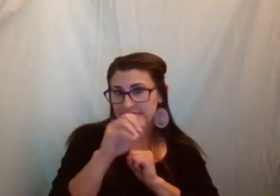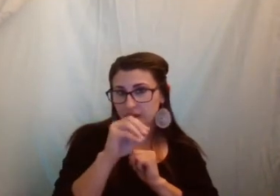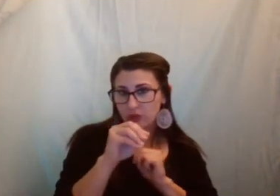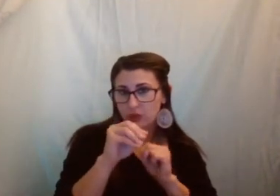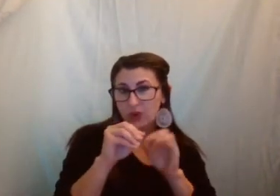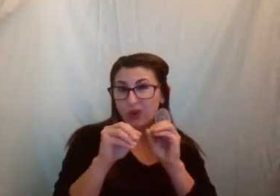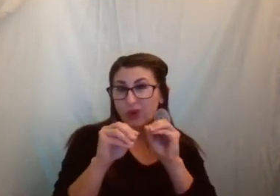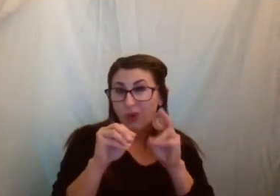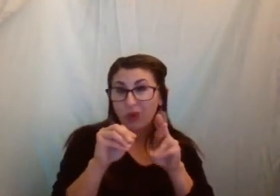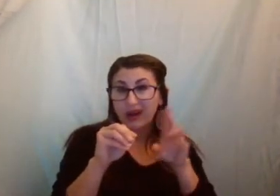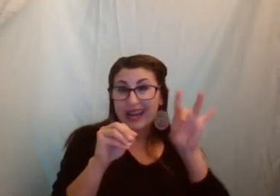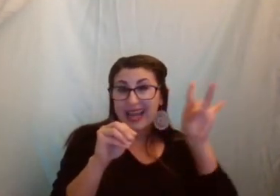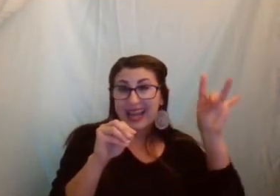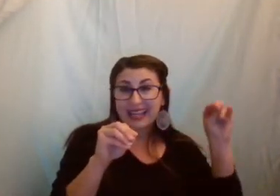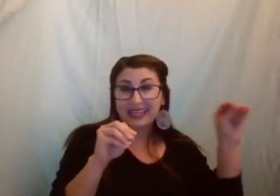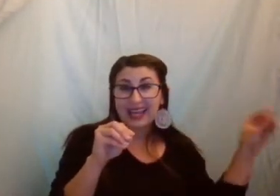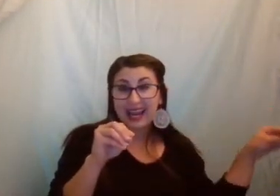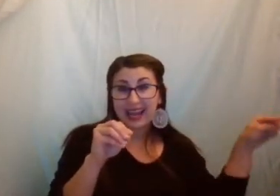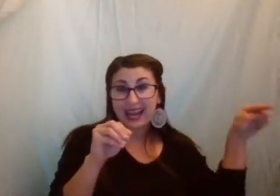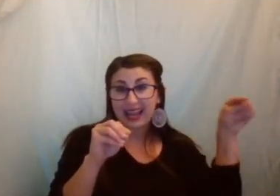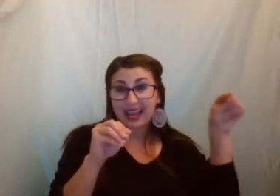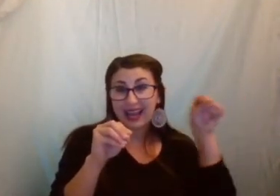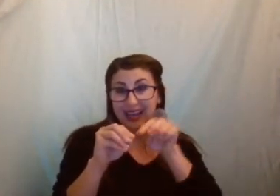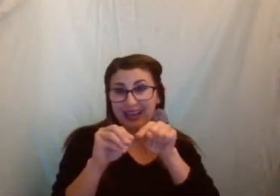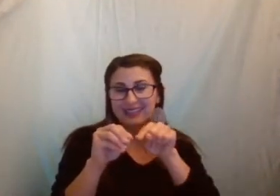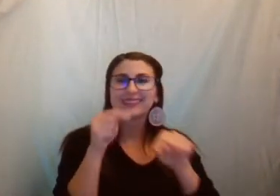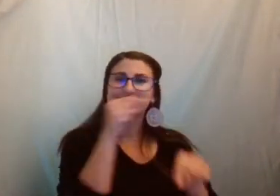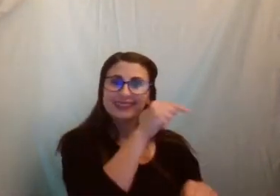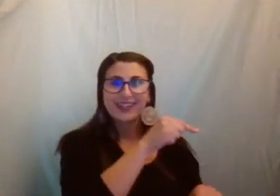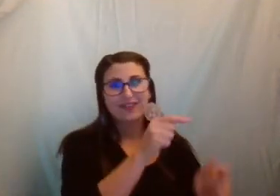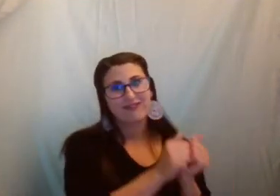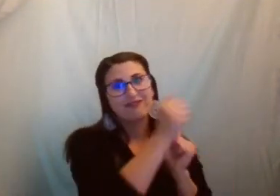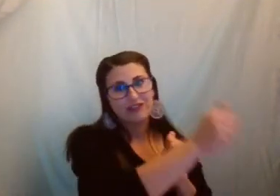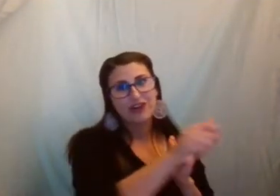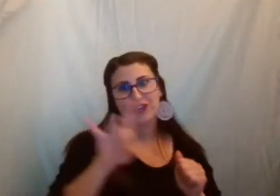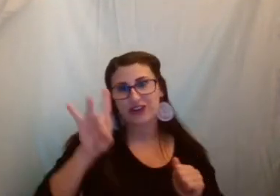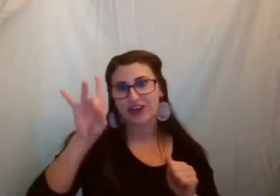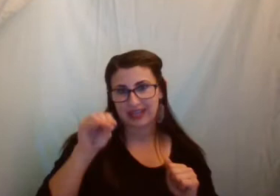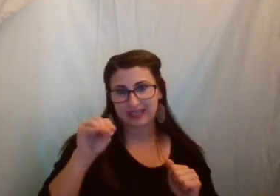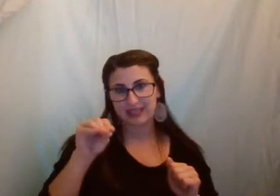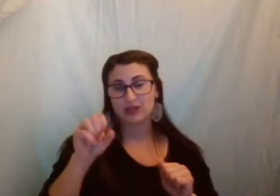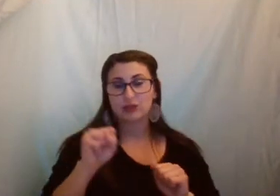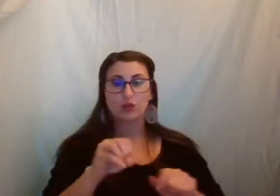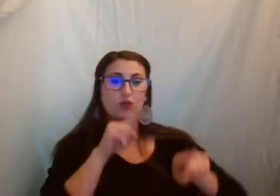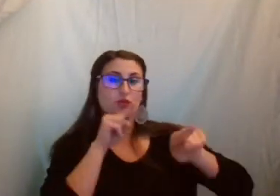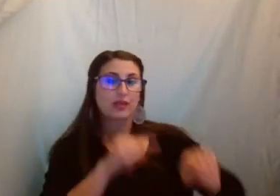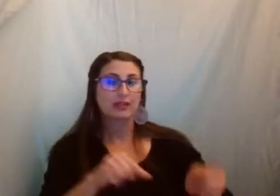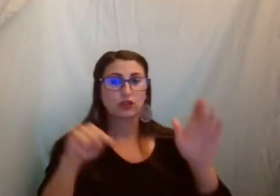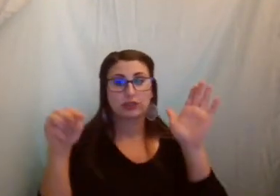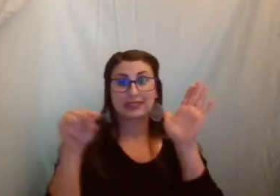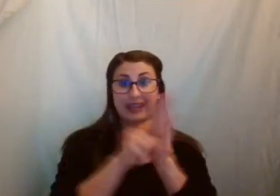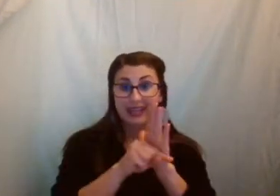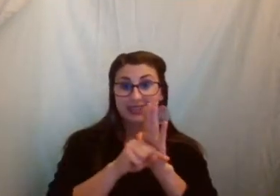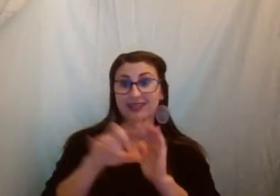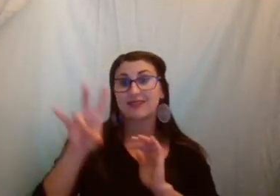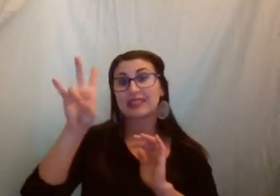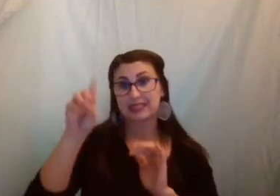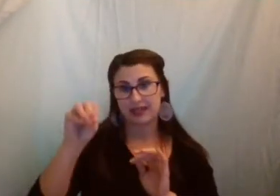from 0 or 80 jumps away from 0? 80 is further away. So your answer is negative